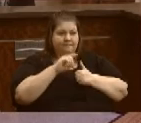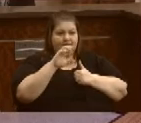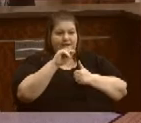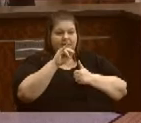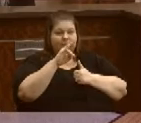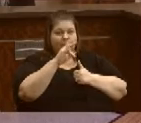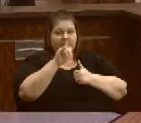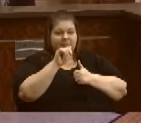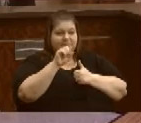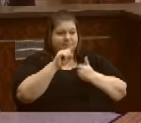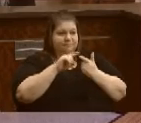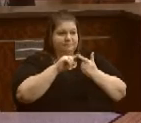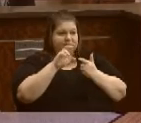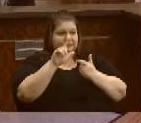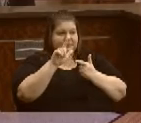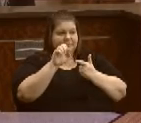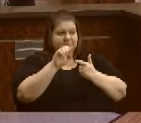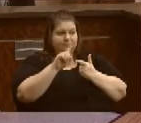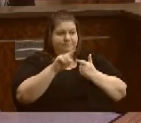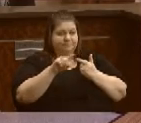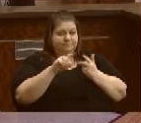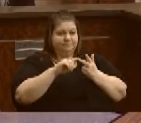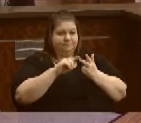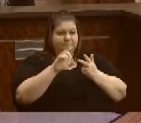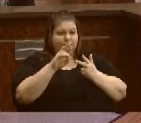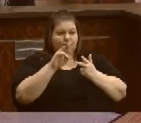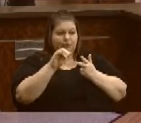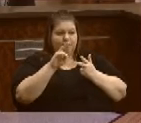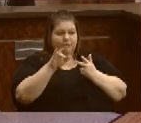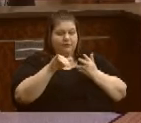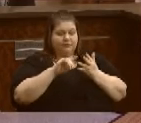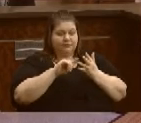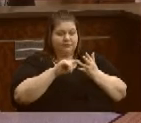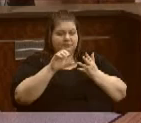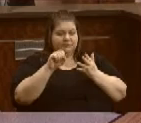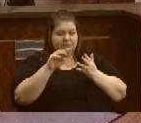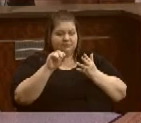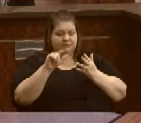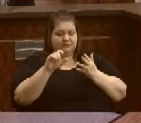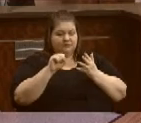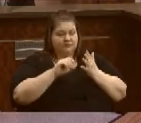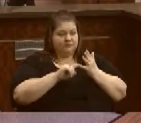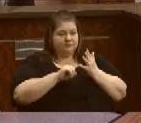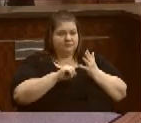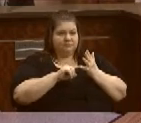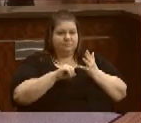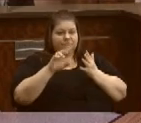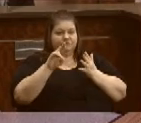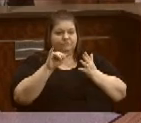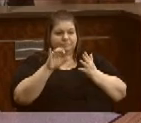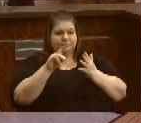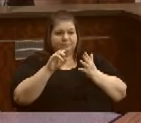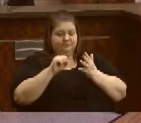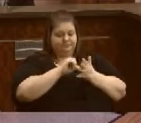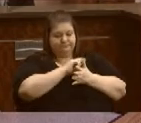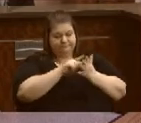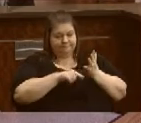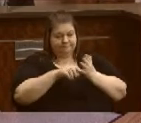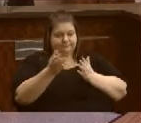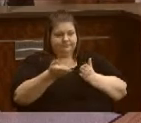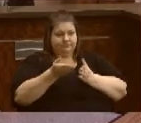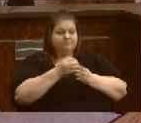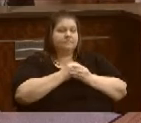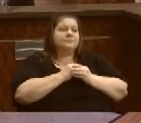Ms. Nicholas? Here. Mr. Les? Here. Ms. Crary? Here. Mr. Smalls? Here. President Ricks? Here. Thank